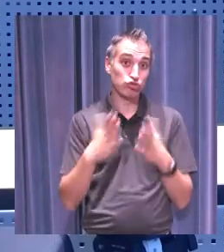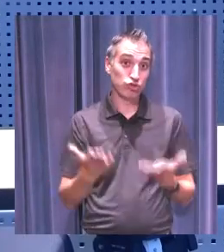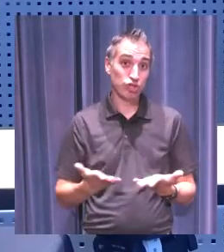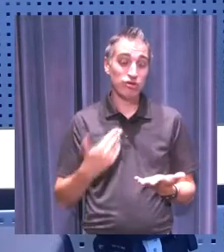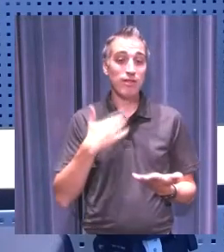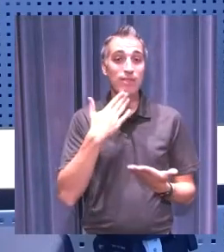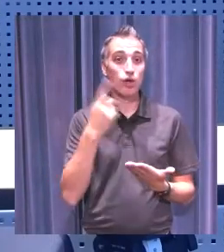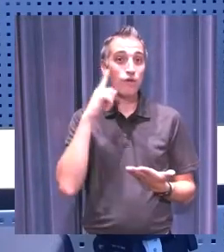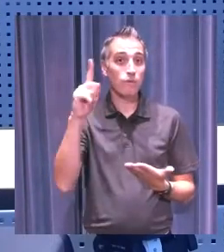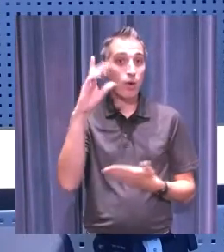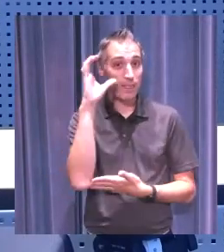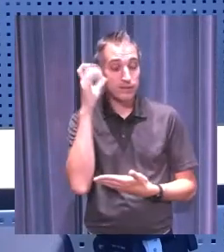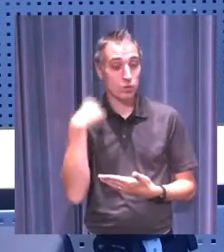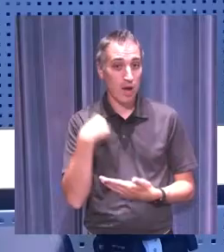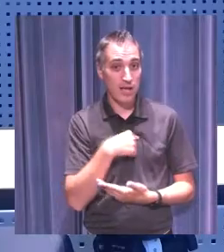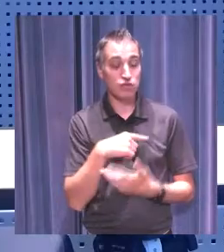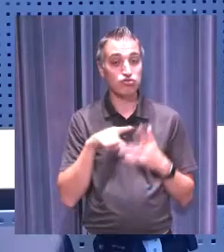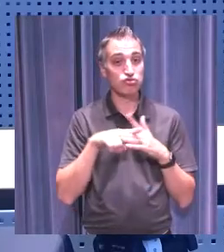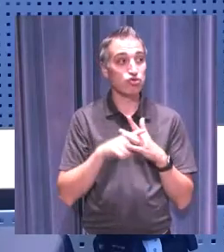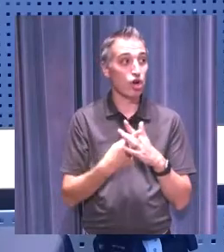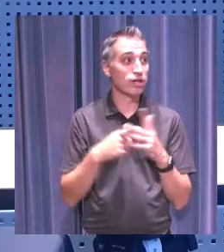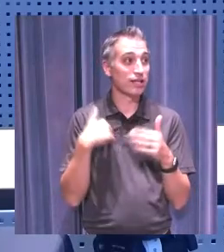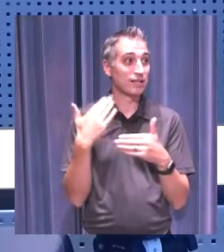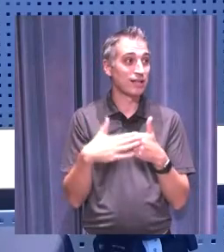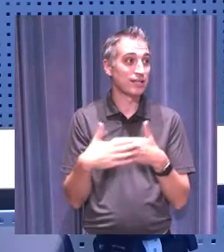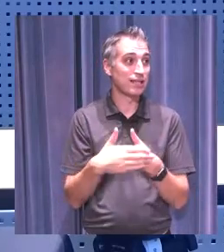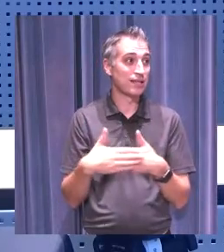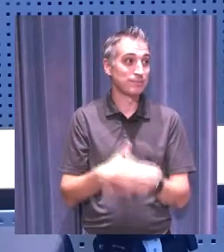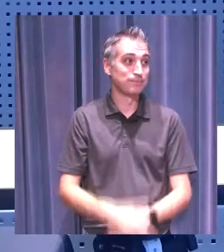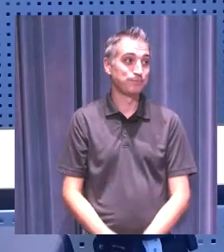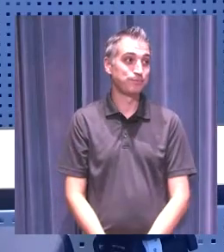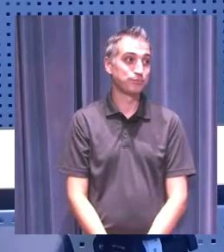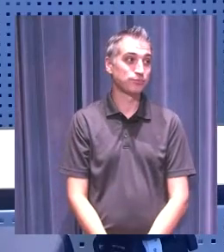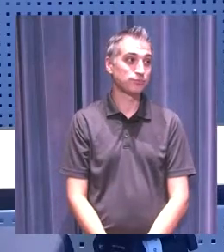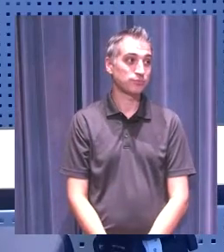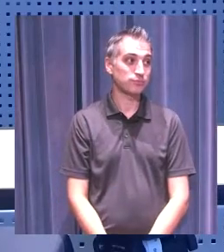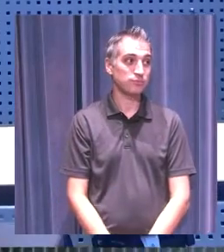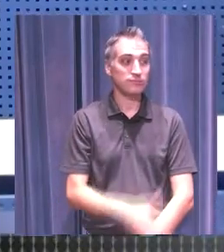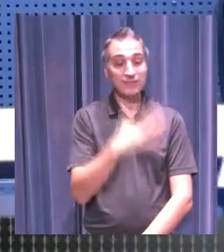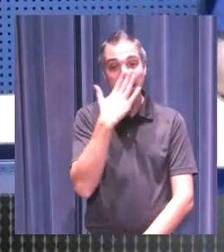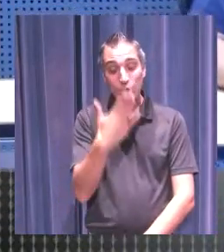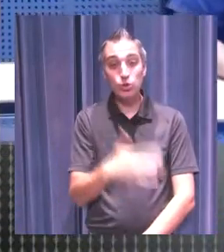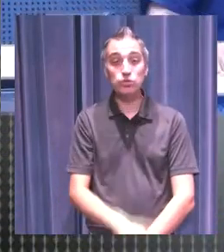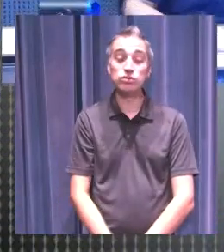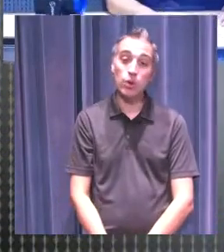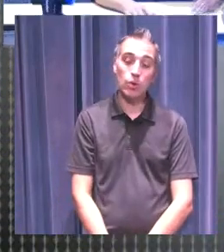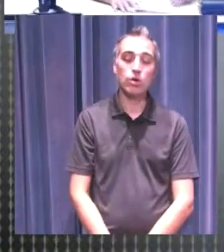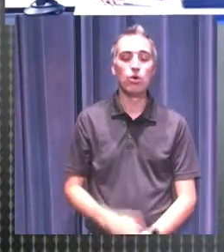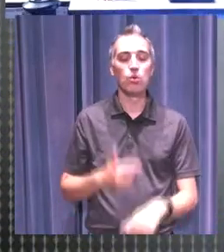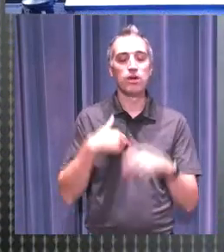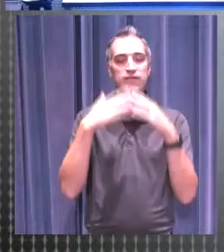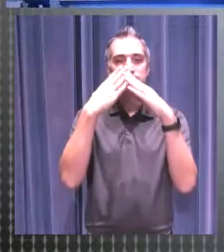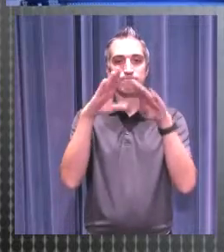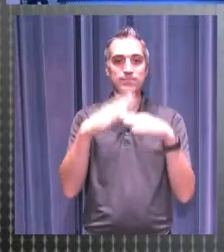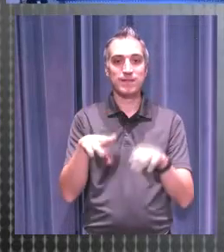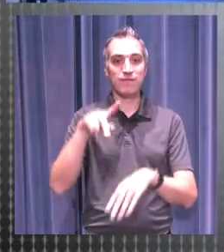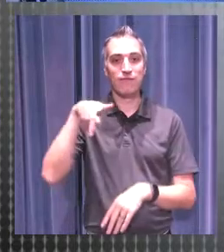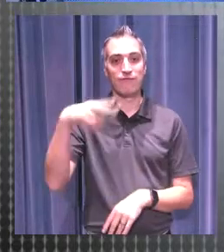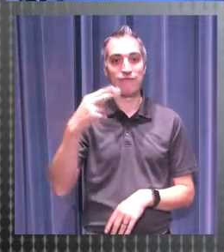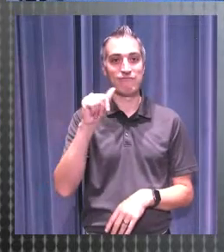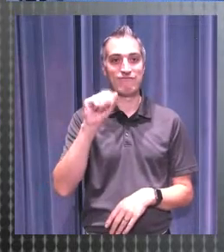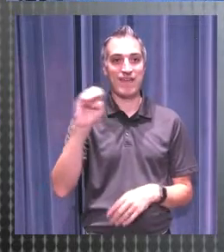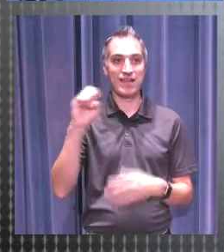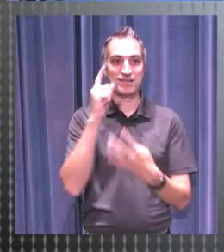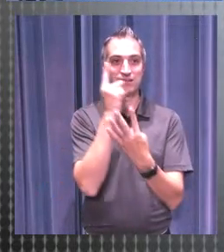to us this evening. Starting off, if we go to the next slide. Thanks, Brendan. Thank you. So we've broken this up into phases.